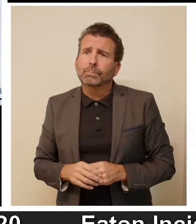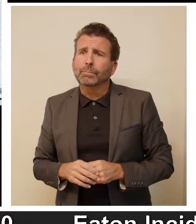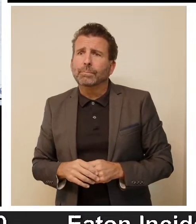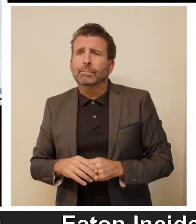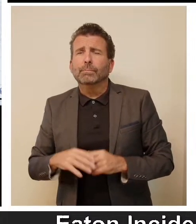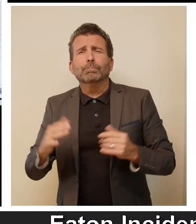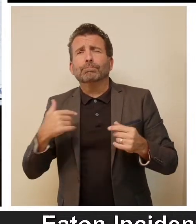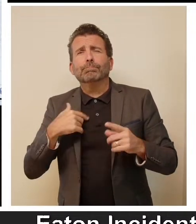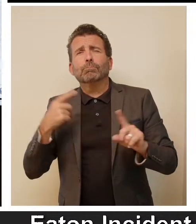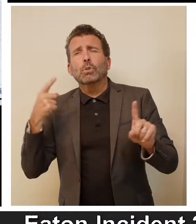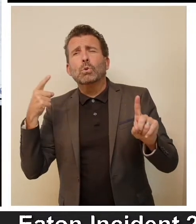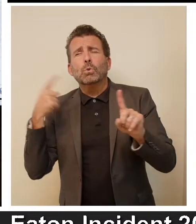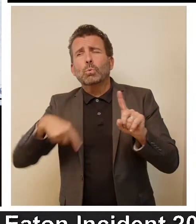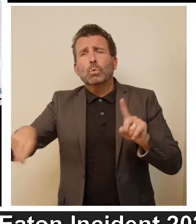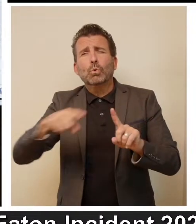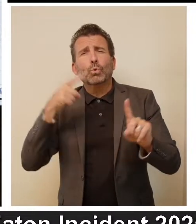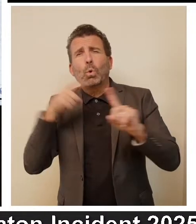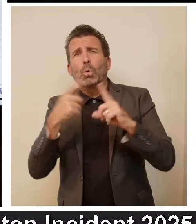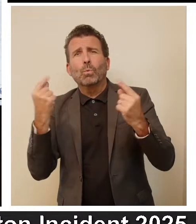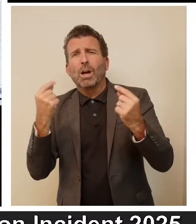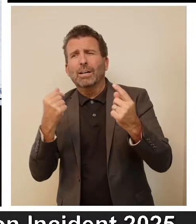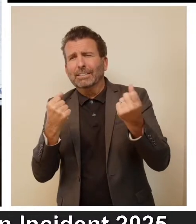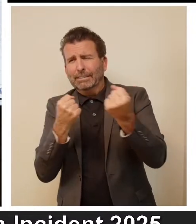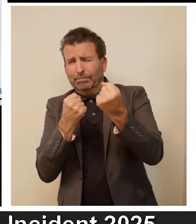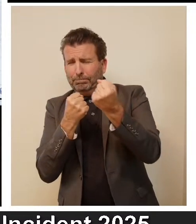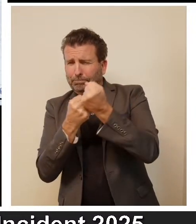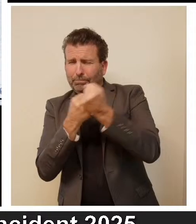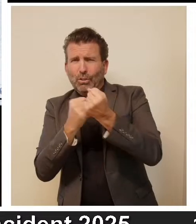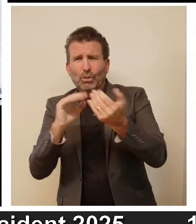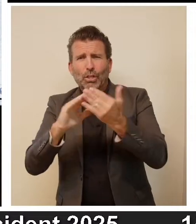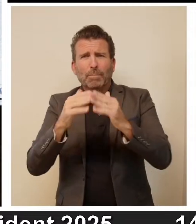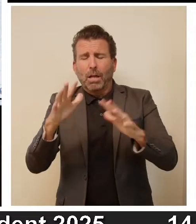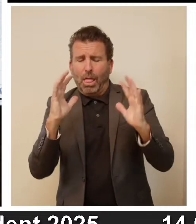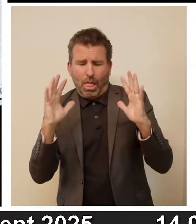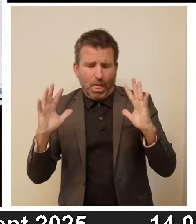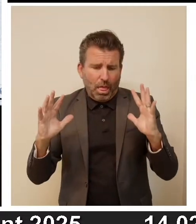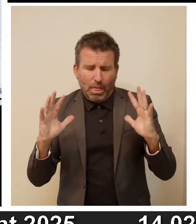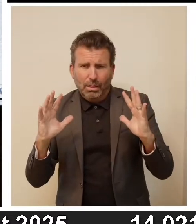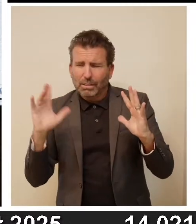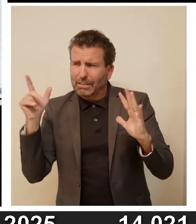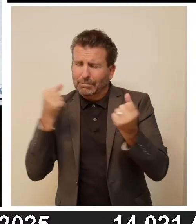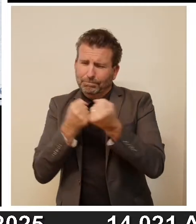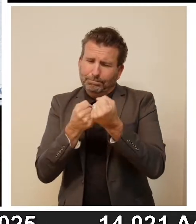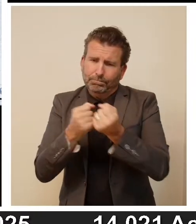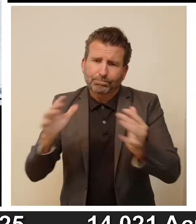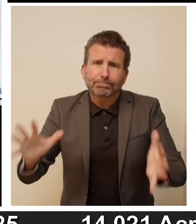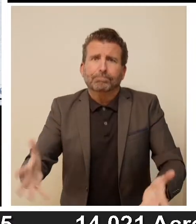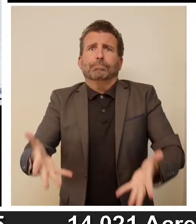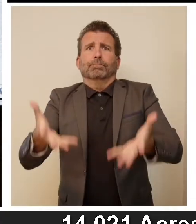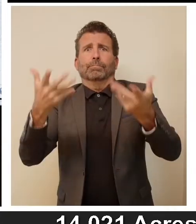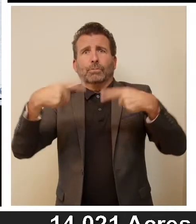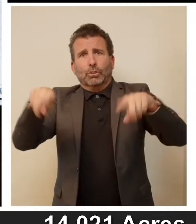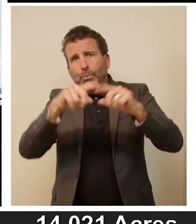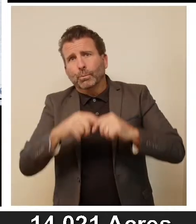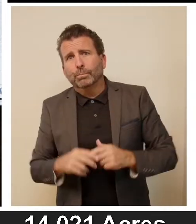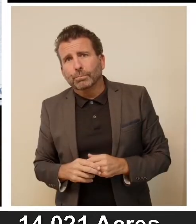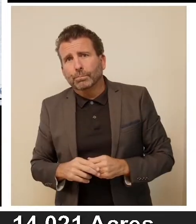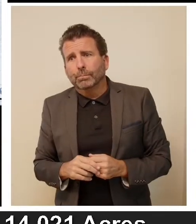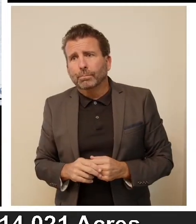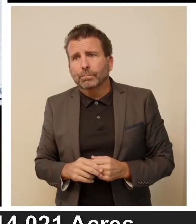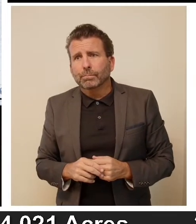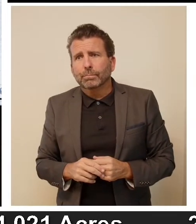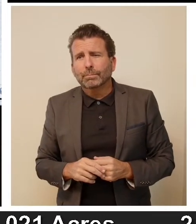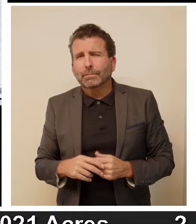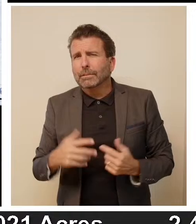event. As we don't have any tentative community meetings scheduled, I did want to reiterate the unified team